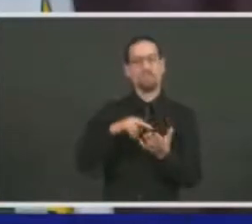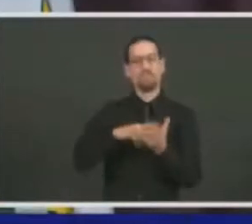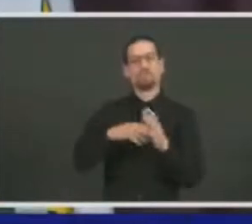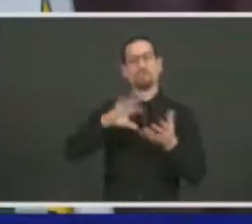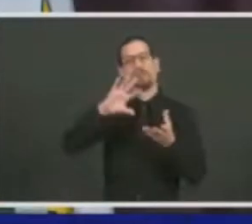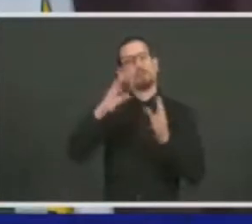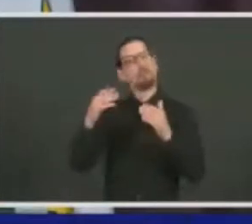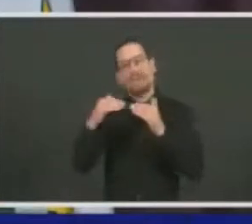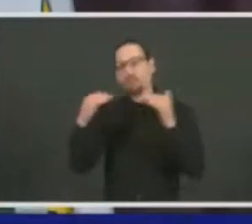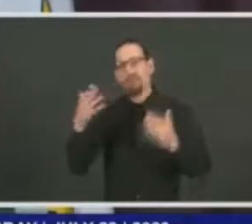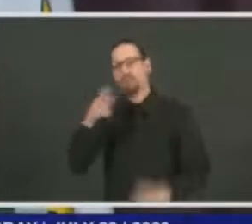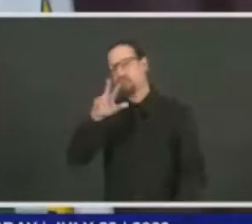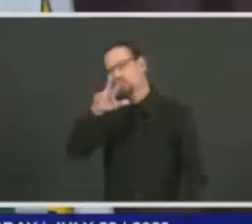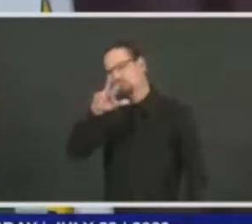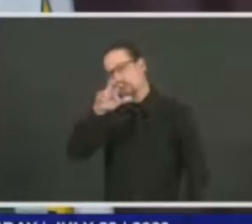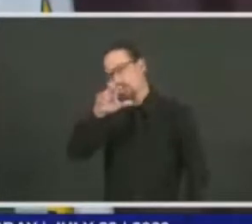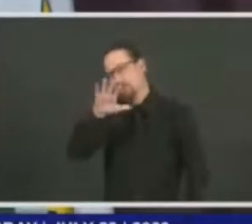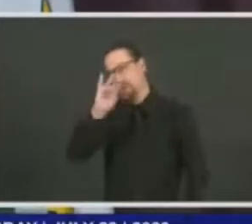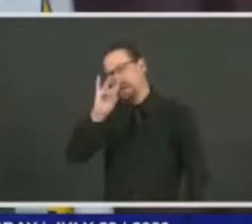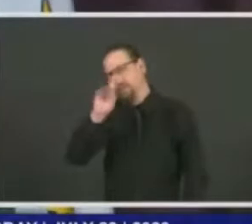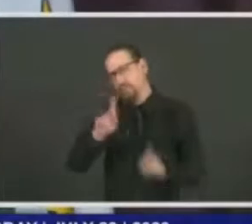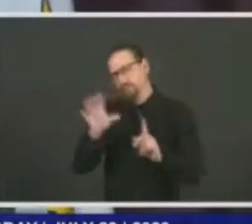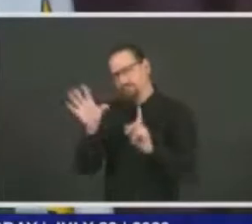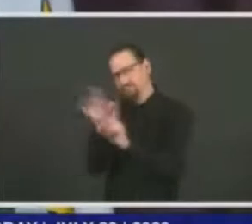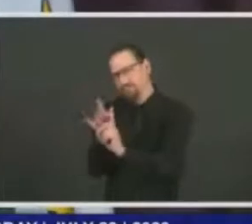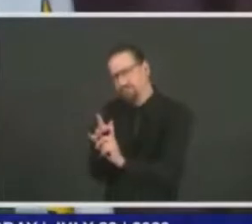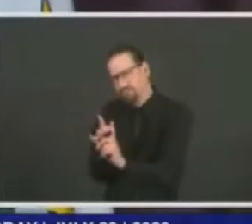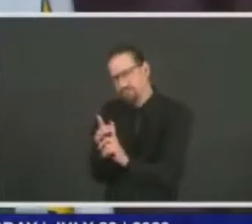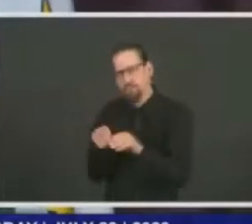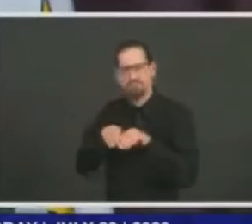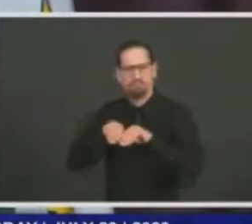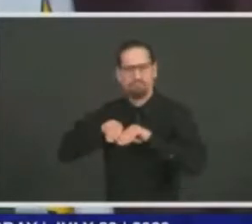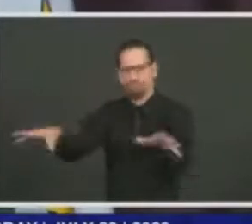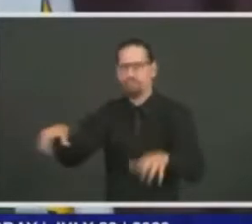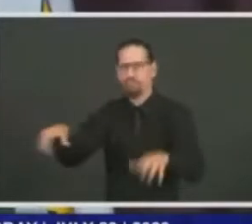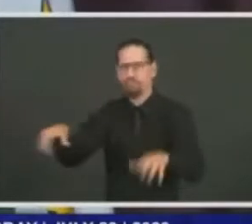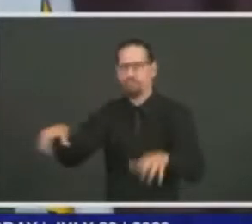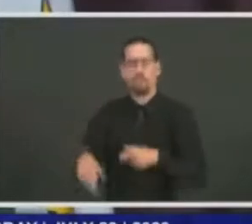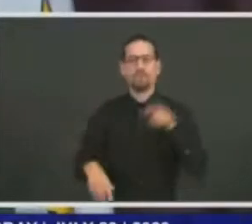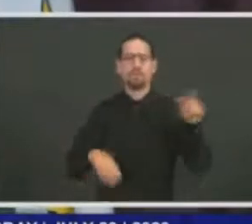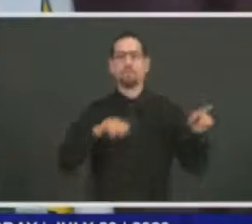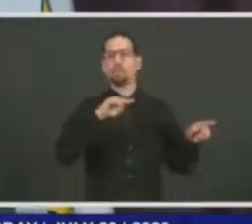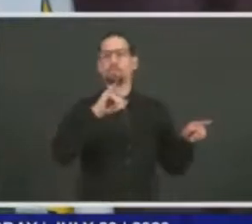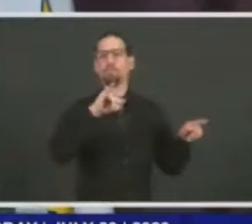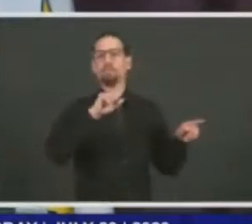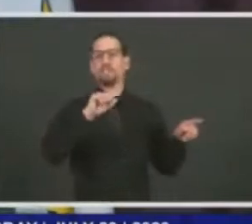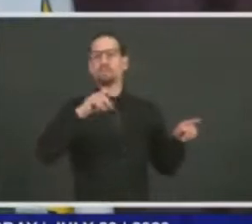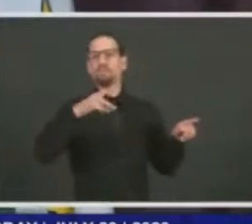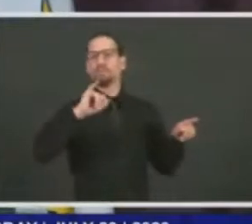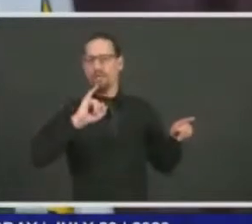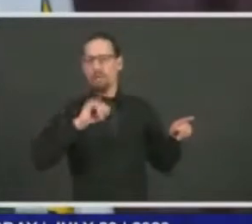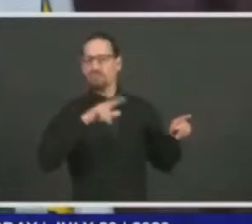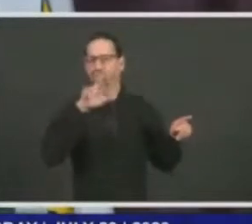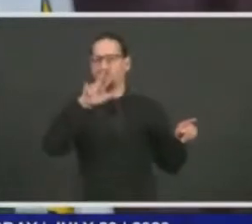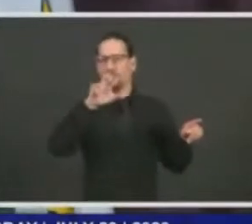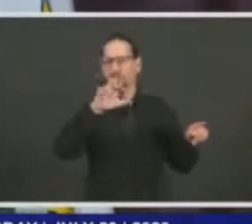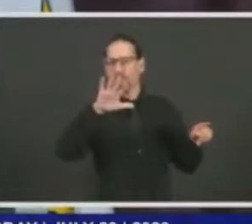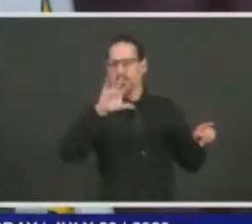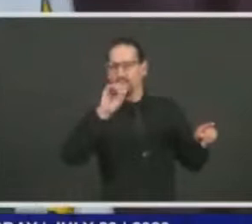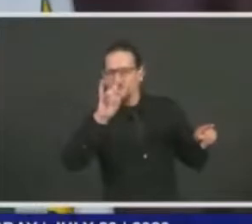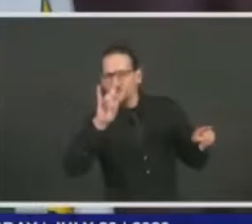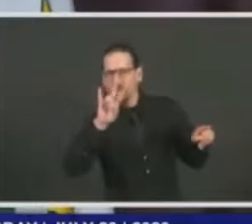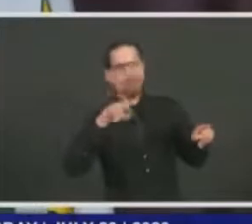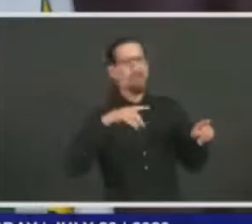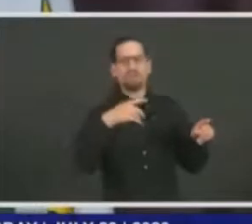Louisiana, 326. Mississippi, 307. If we lived in one of those